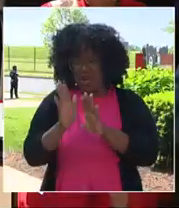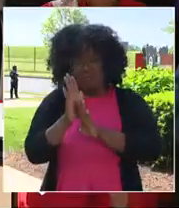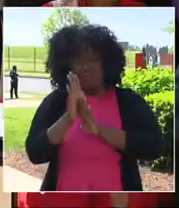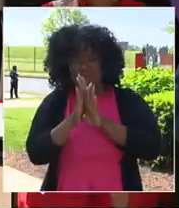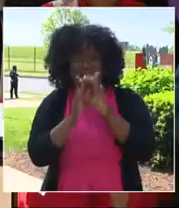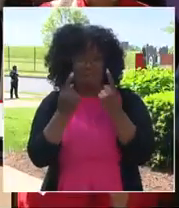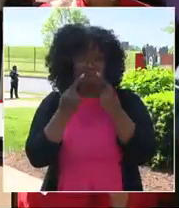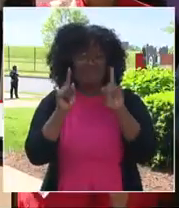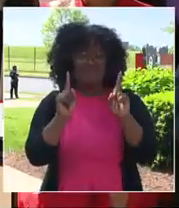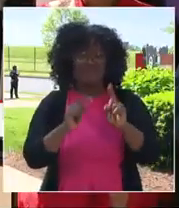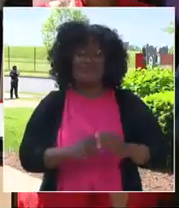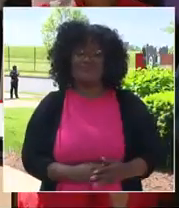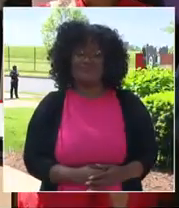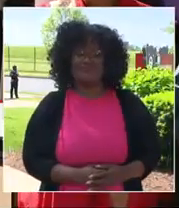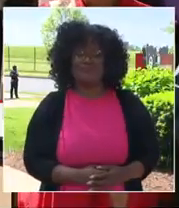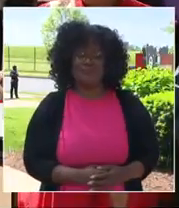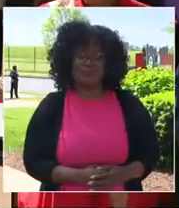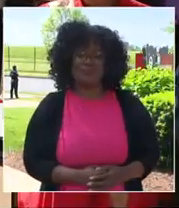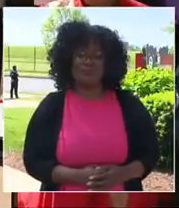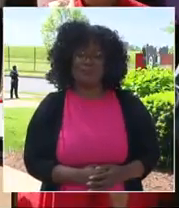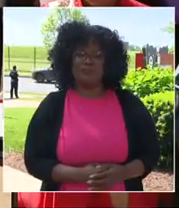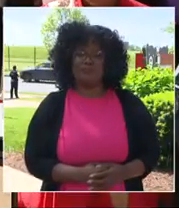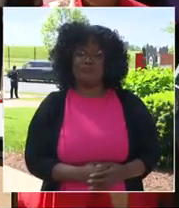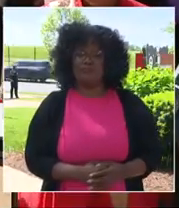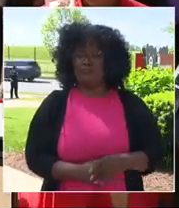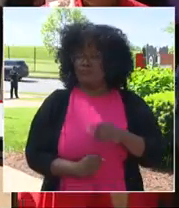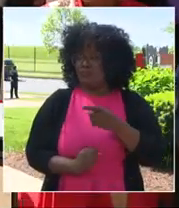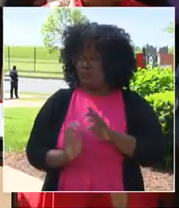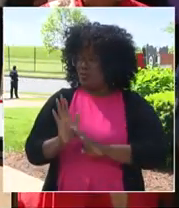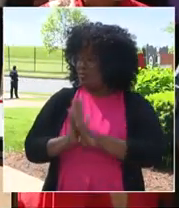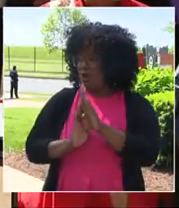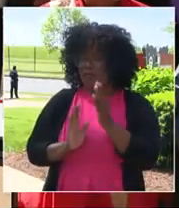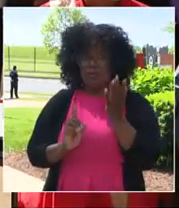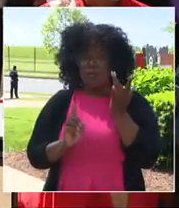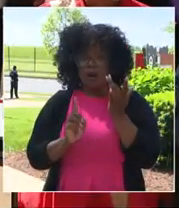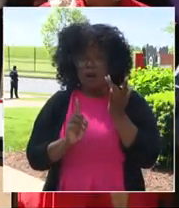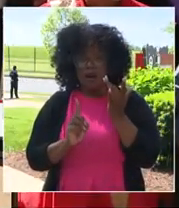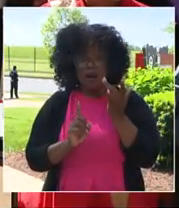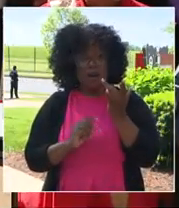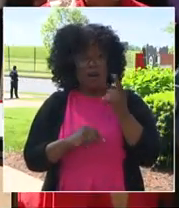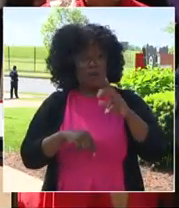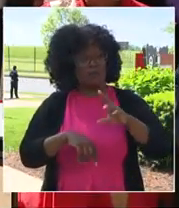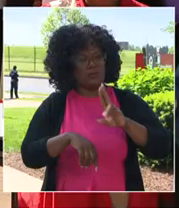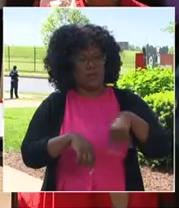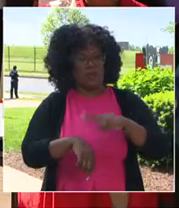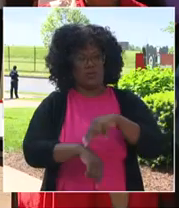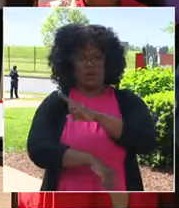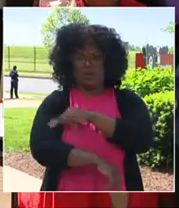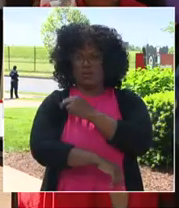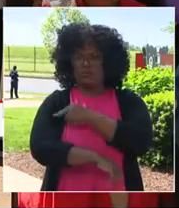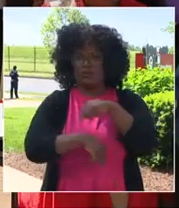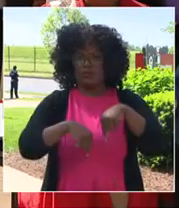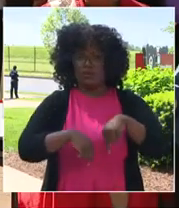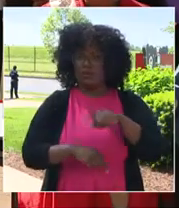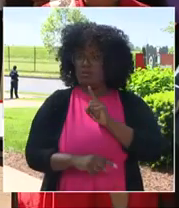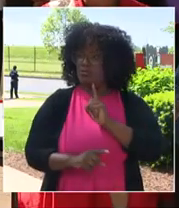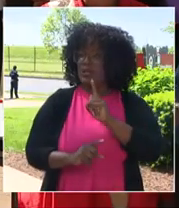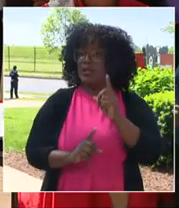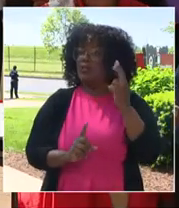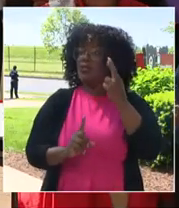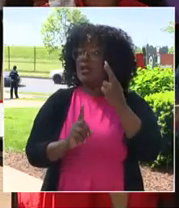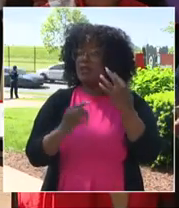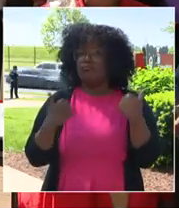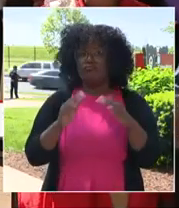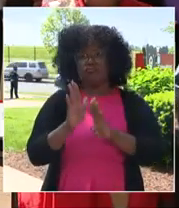Miss Michelle, thank you. She's thriving because of children's. But you know what? You know another reason why she's thriving? Because of health services for children with special